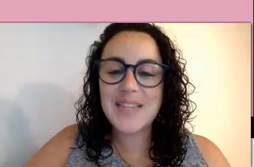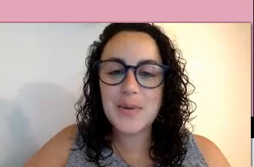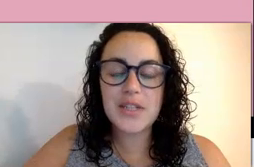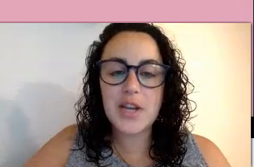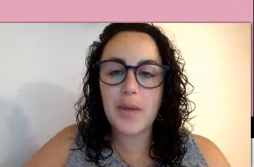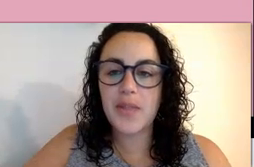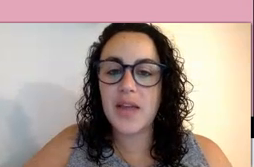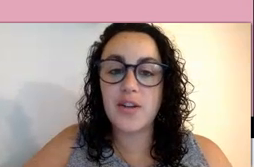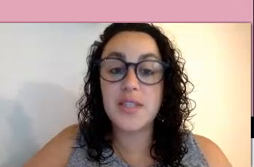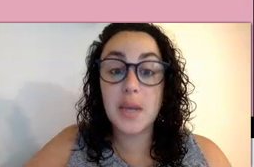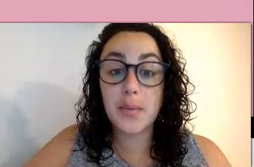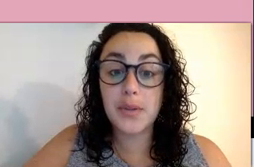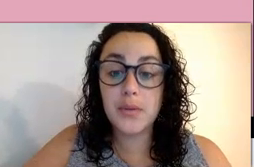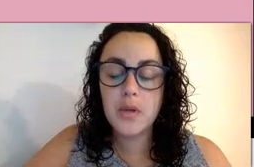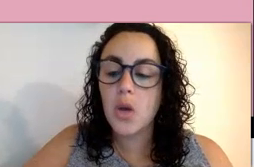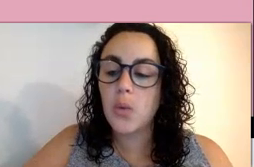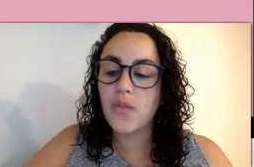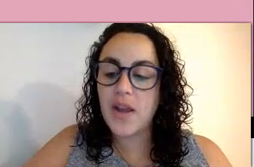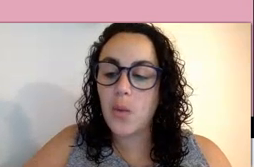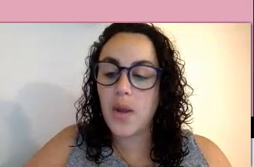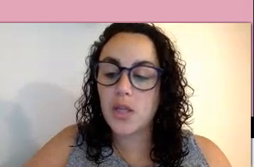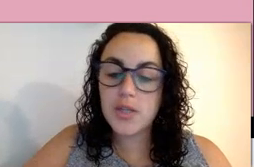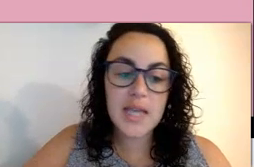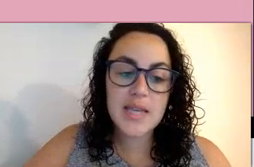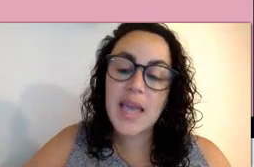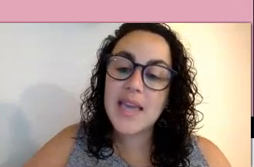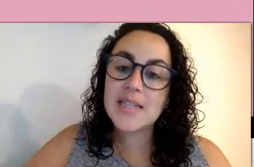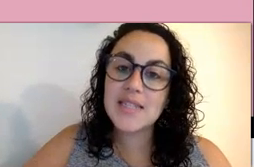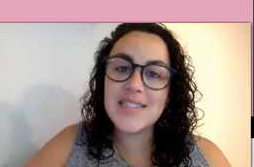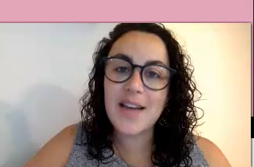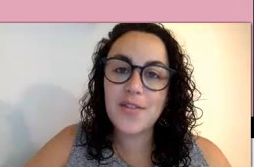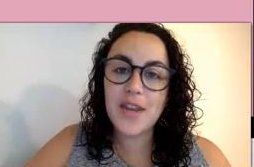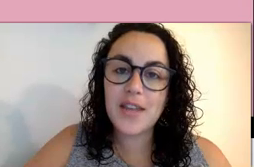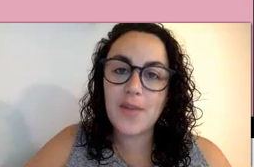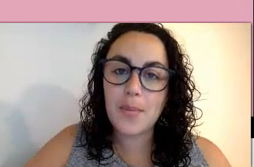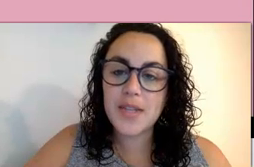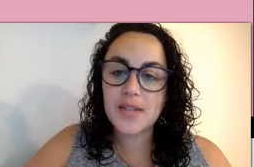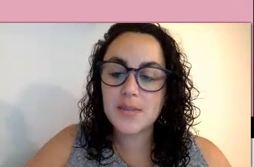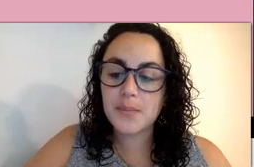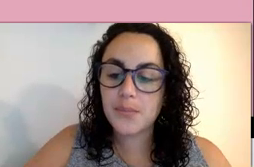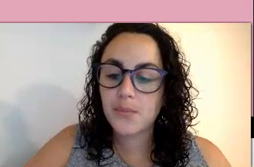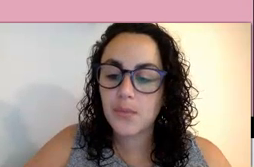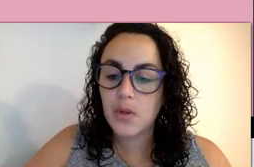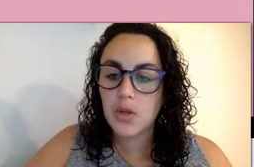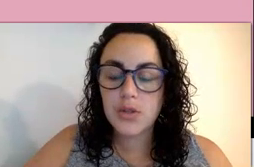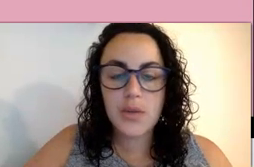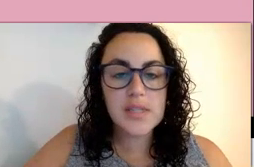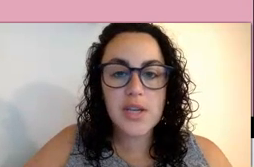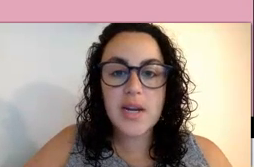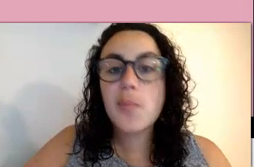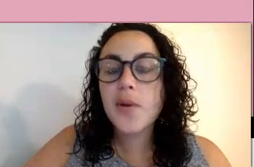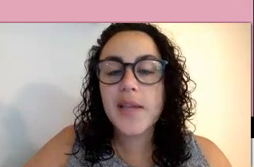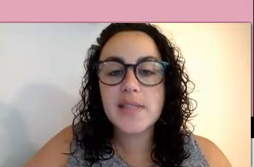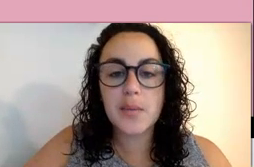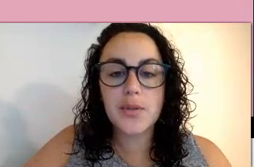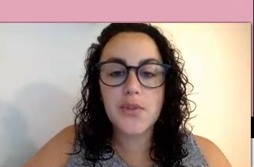In this lesson, we're going to talk about the letter W. We'll find out what it looks like and the sound that it can represent. So let's look